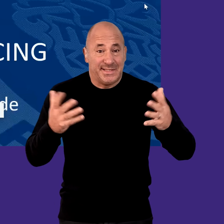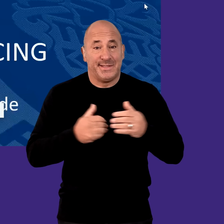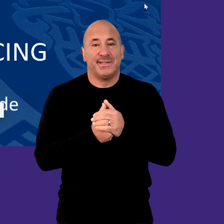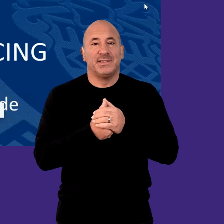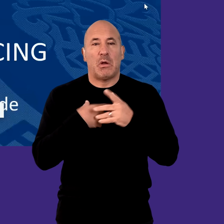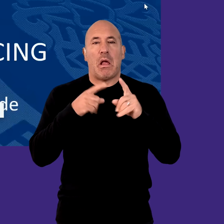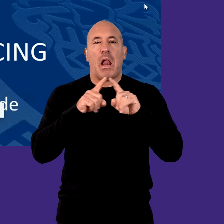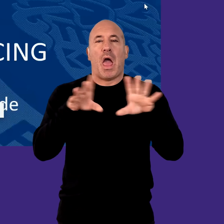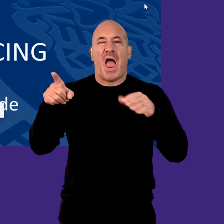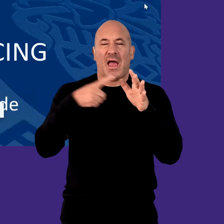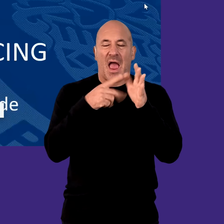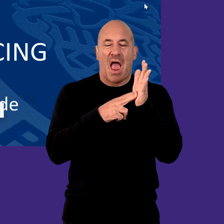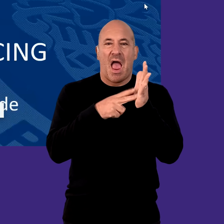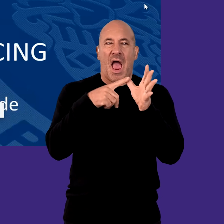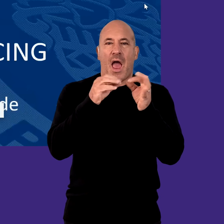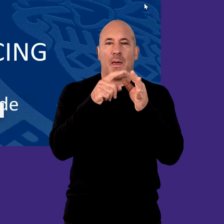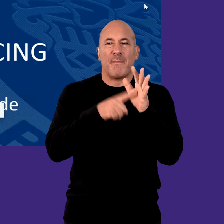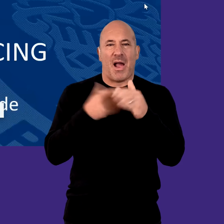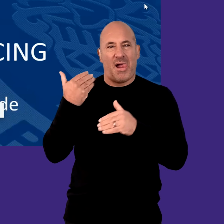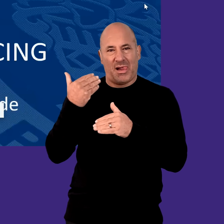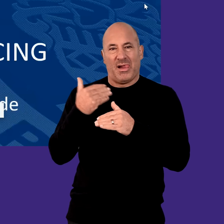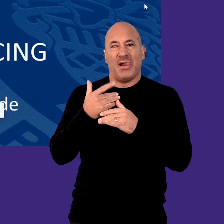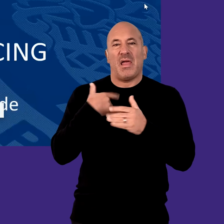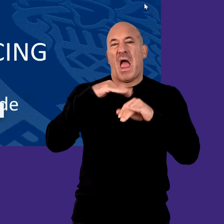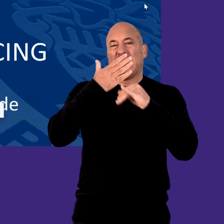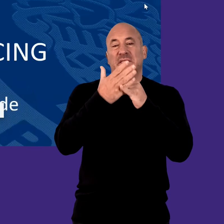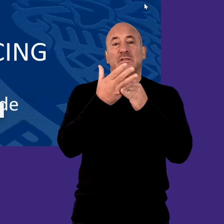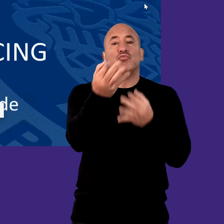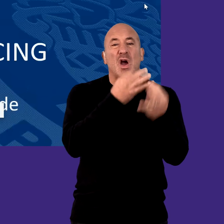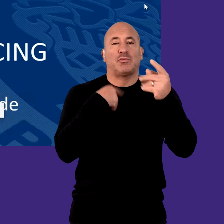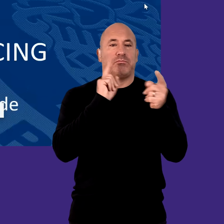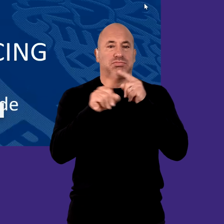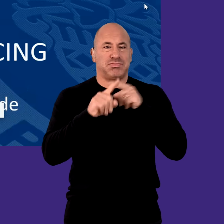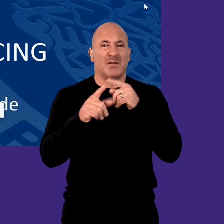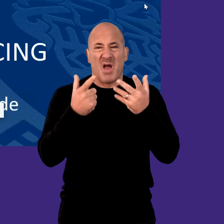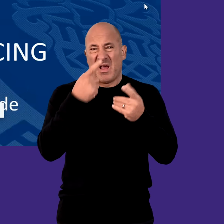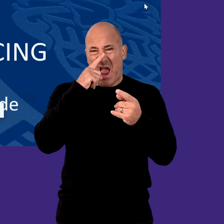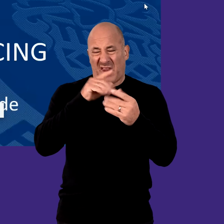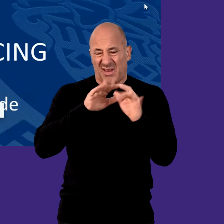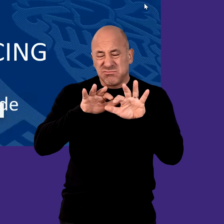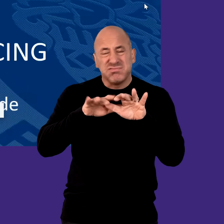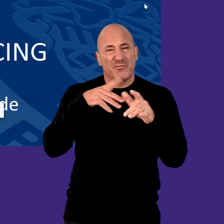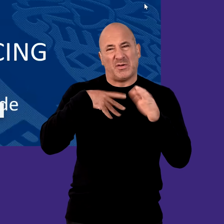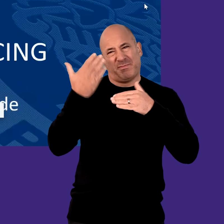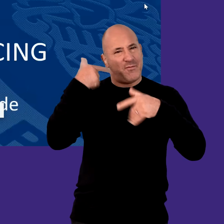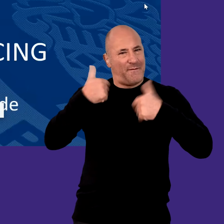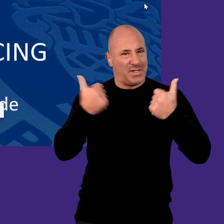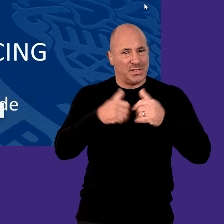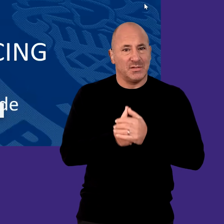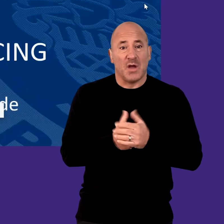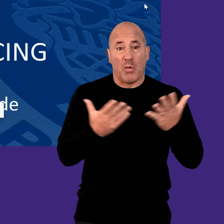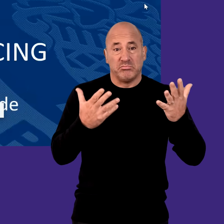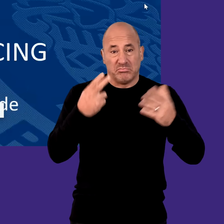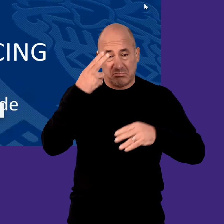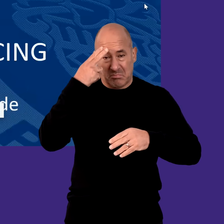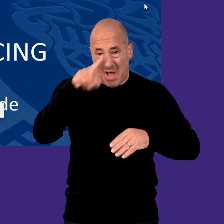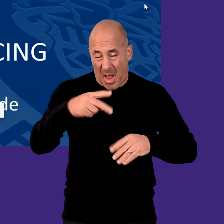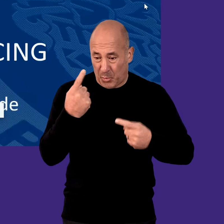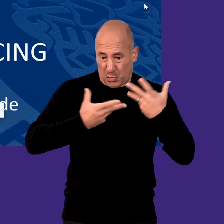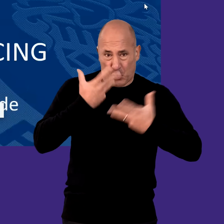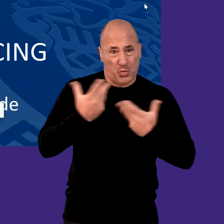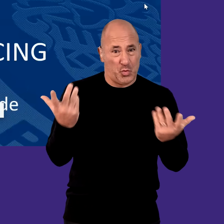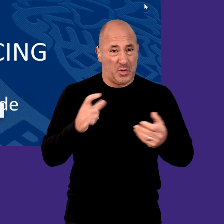So I will, as we've done with Annabel, I'll answer any questions at the end, but please do pop them in the chat as they come.